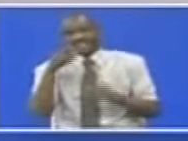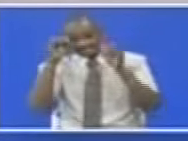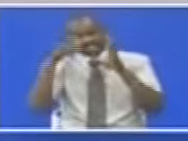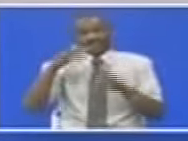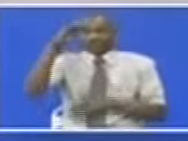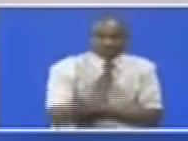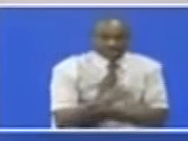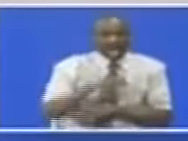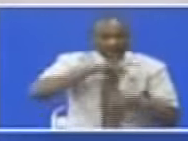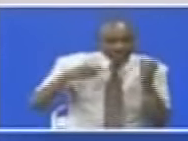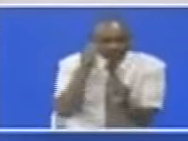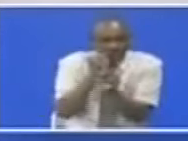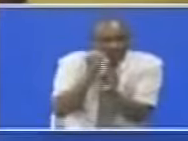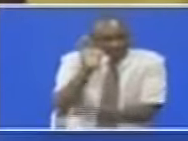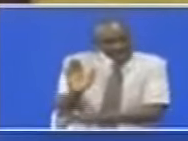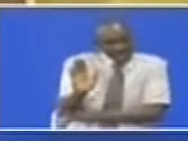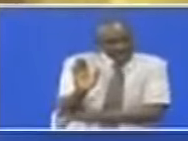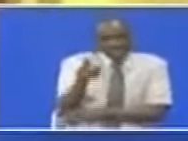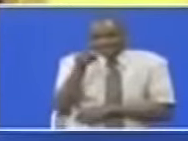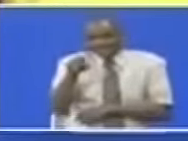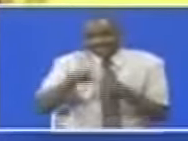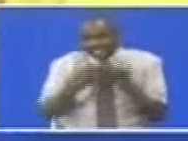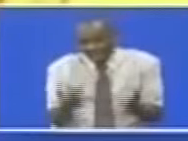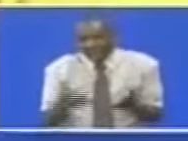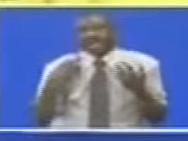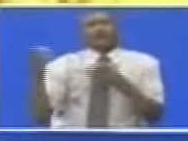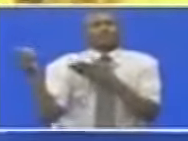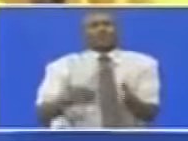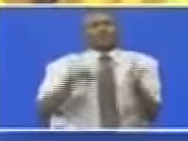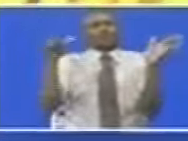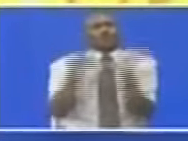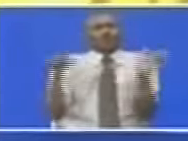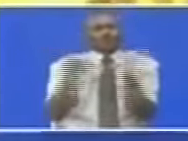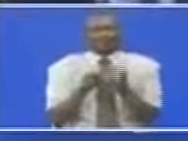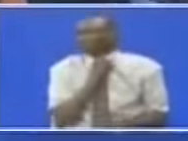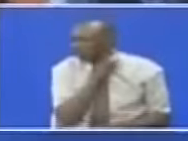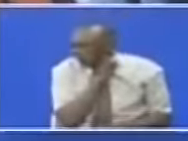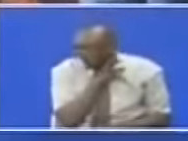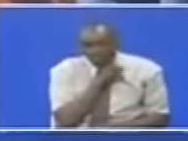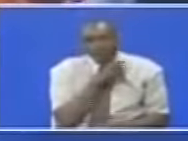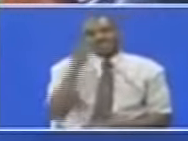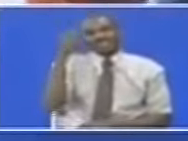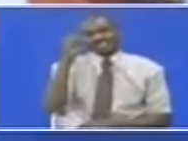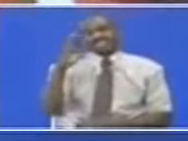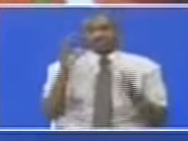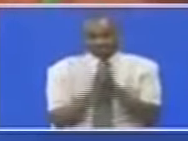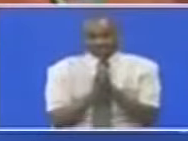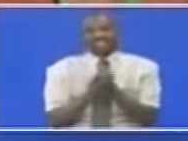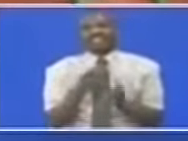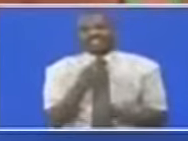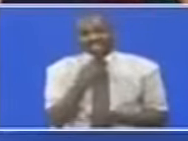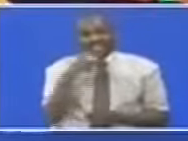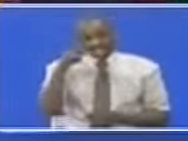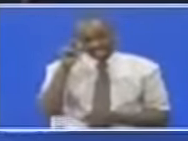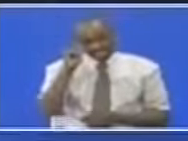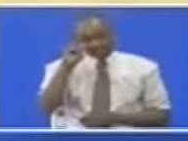teachers based on their performance, an exercise that has ignited fresh acrimony between the TSC and the giant teachers'